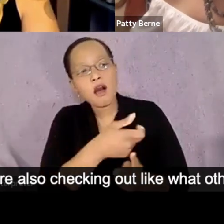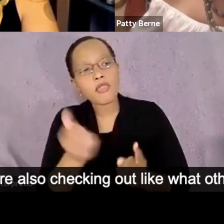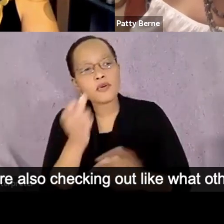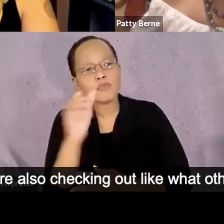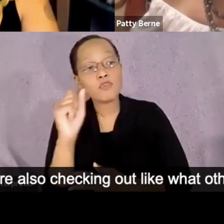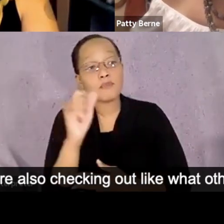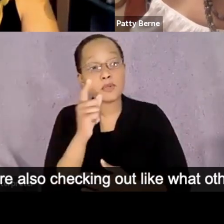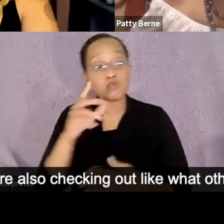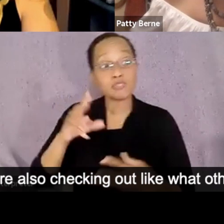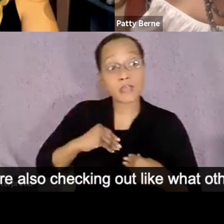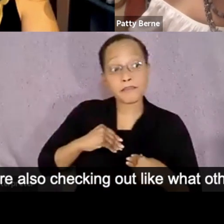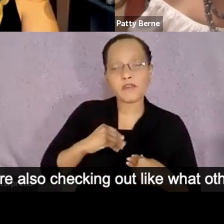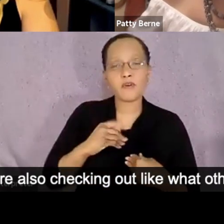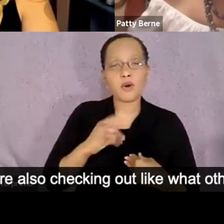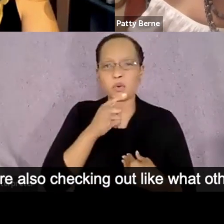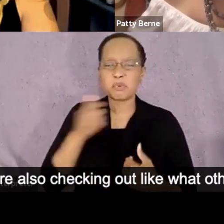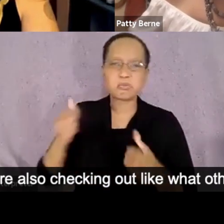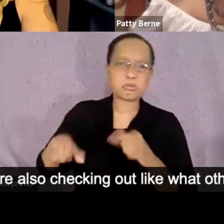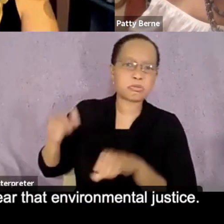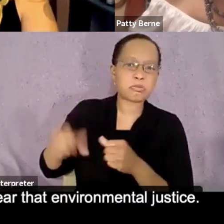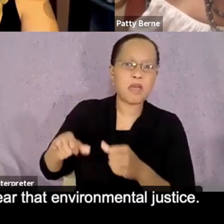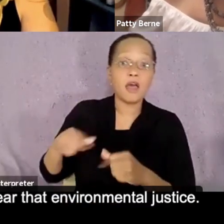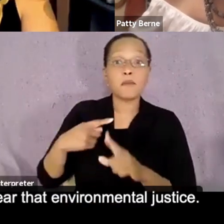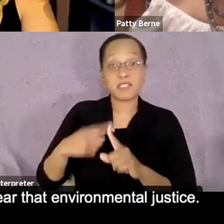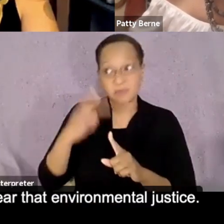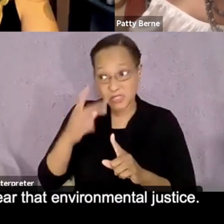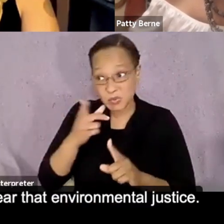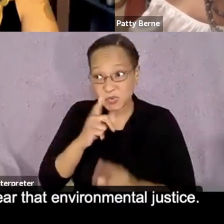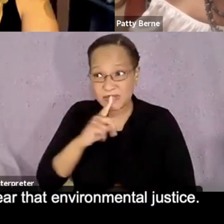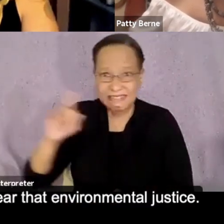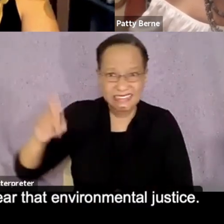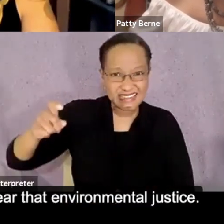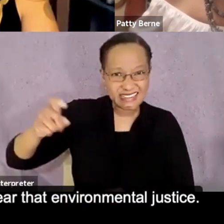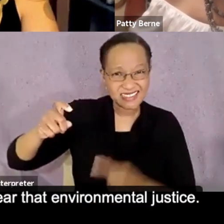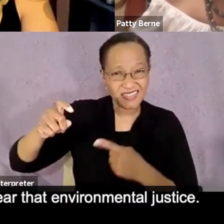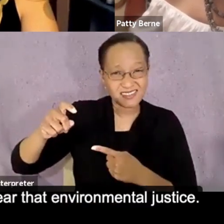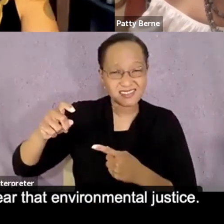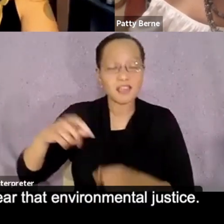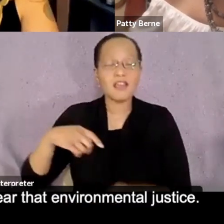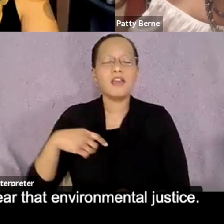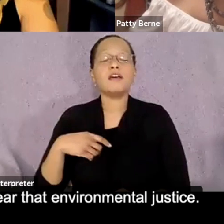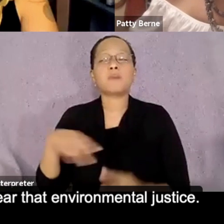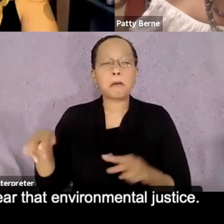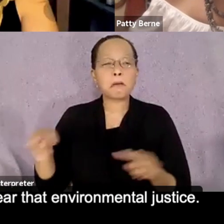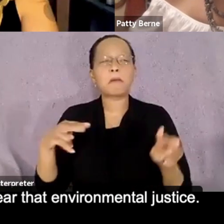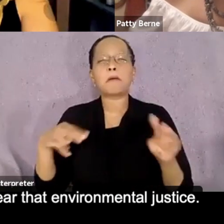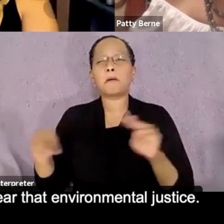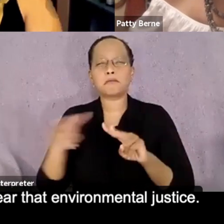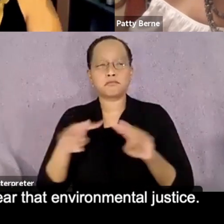really needed it, right? And it became really clear